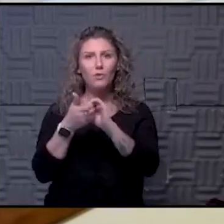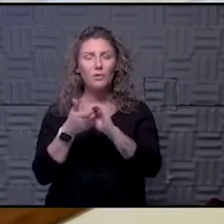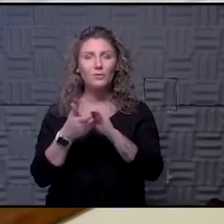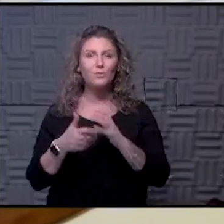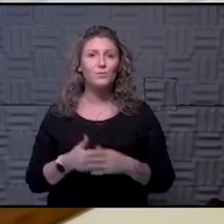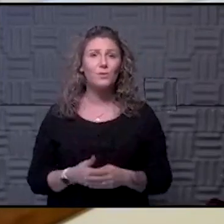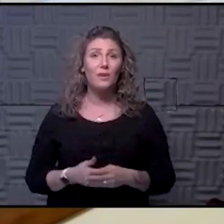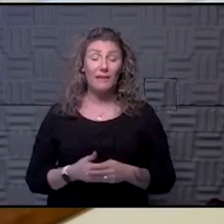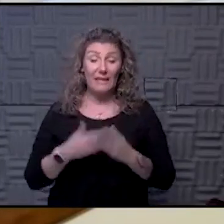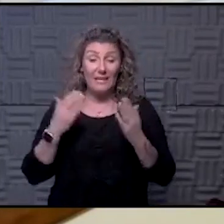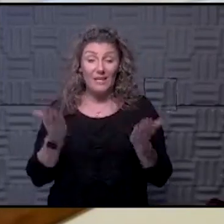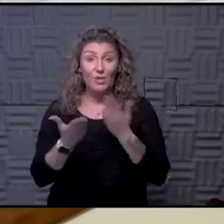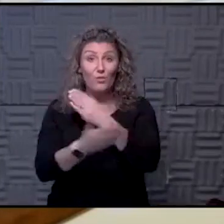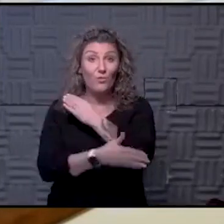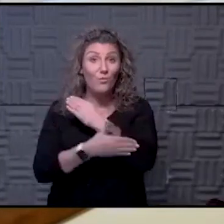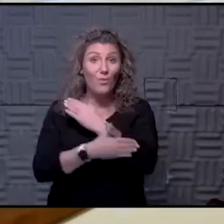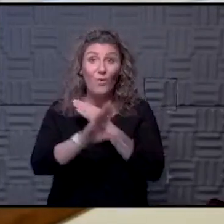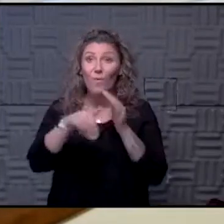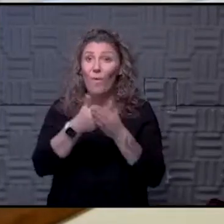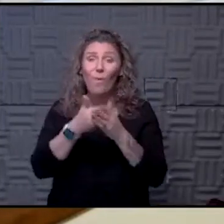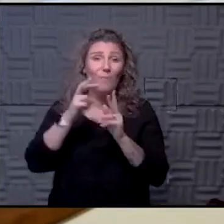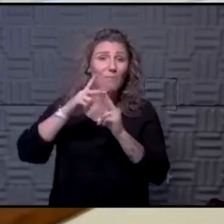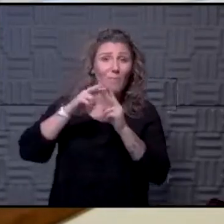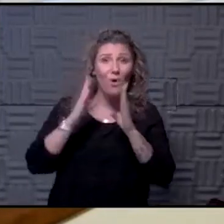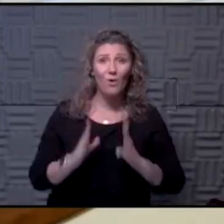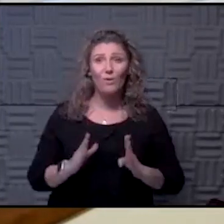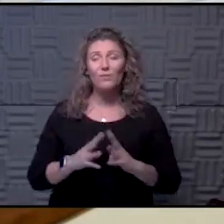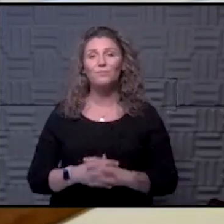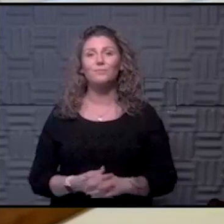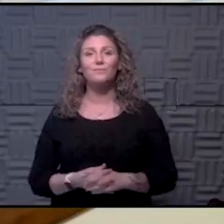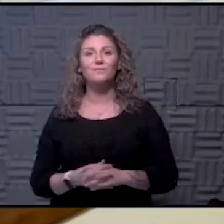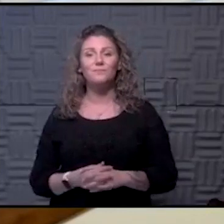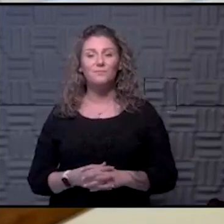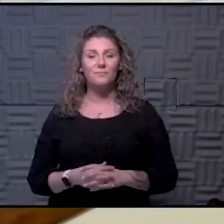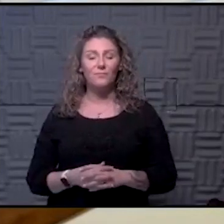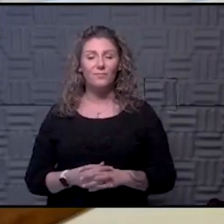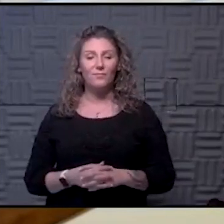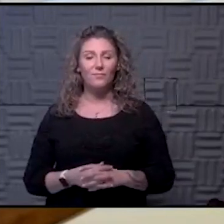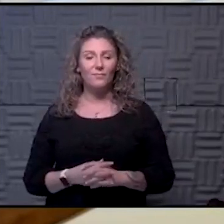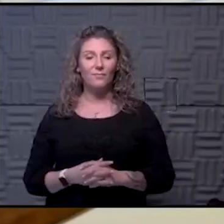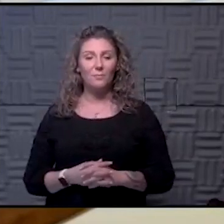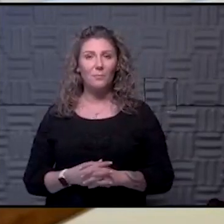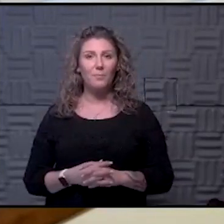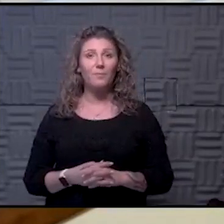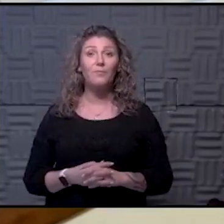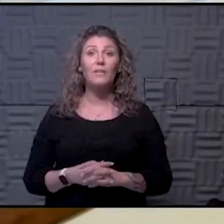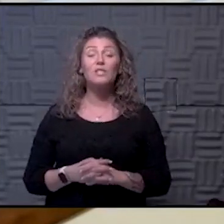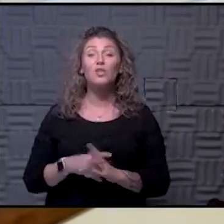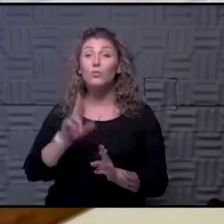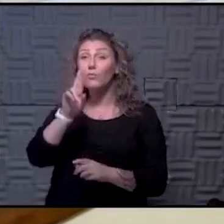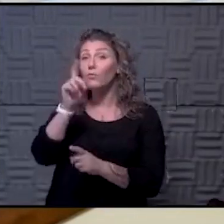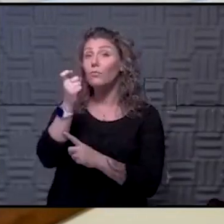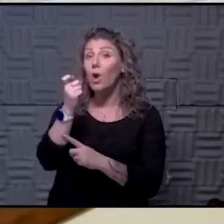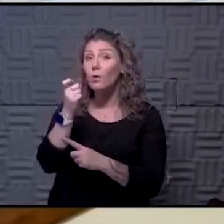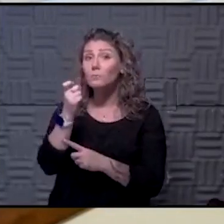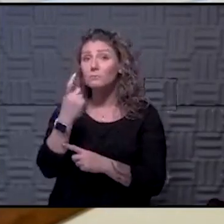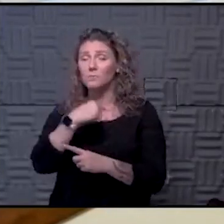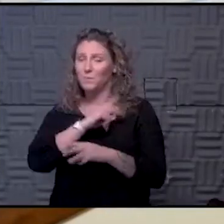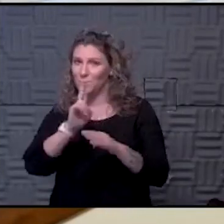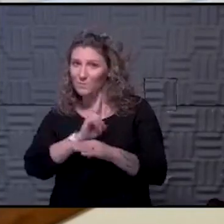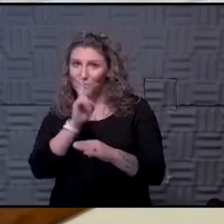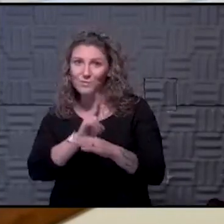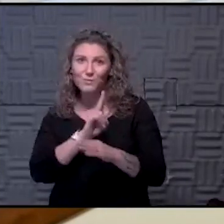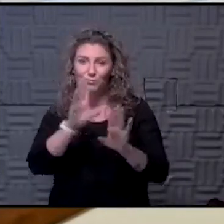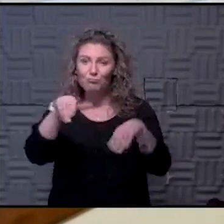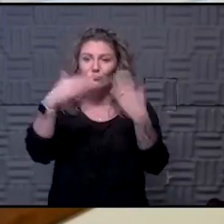collaborative that we have here in the county with all of our partners. We have been able to utilize some of our pharmacy providers to provide vaccine